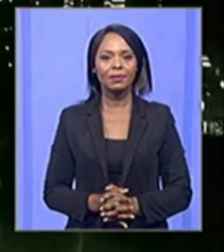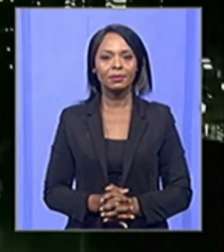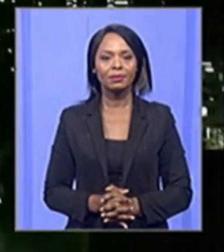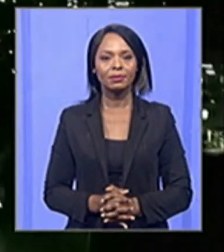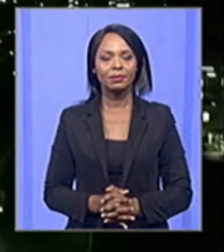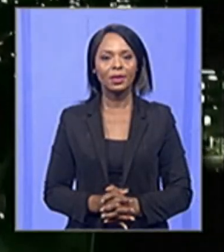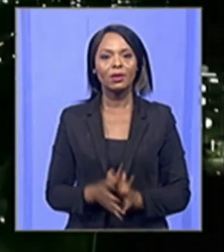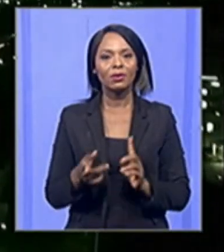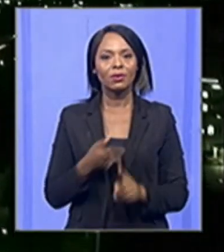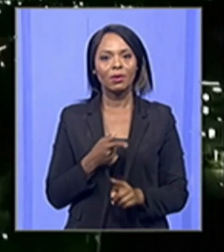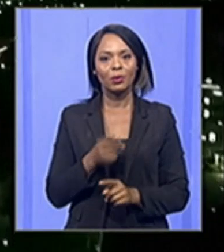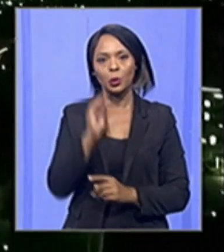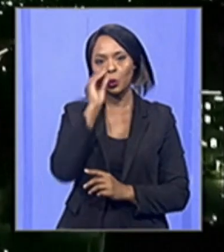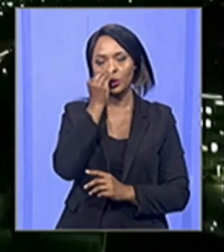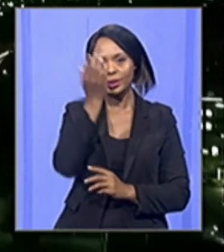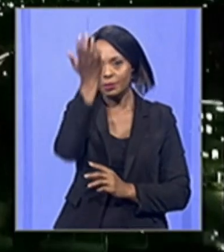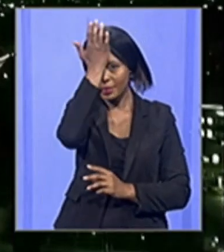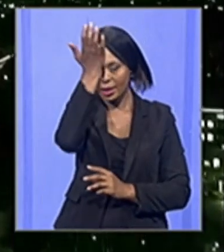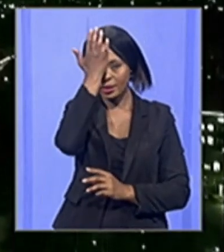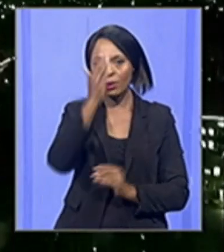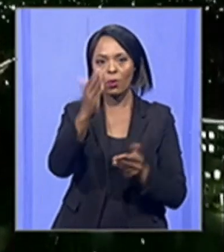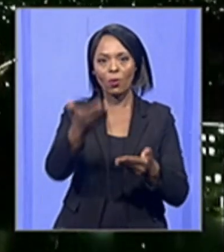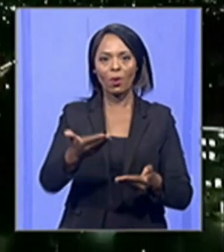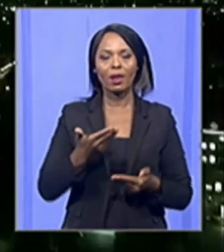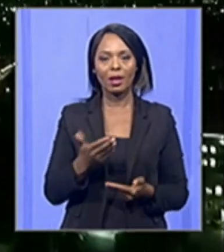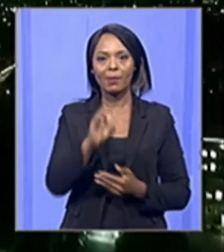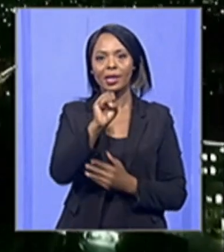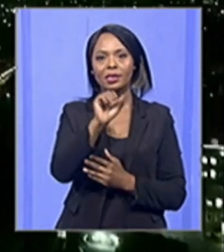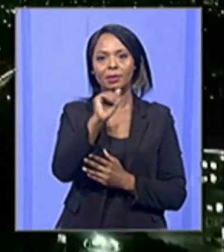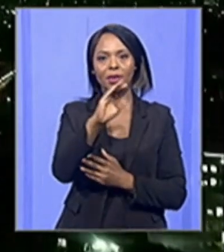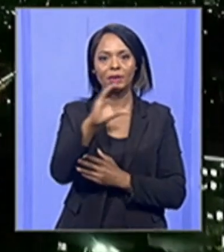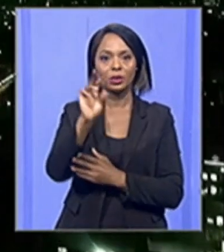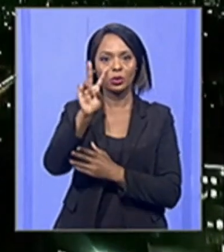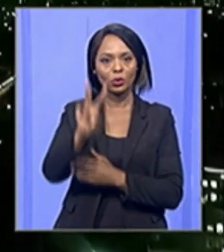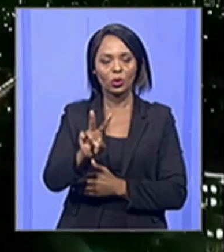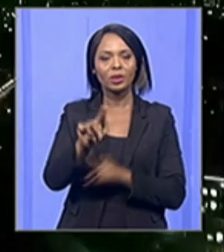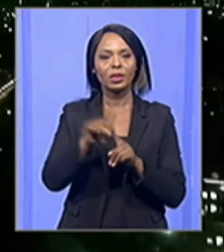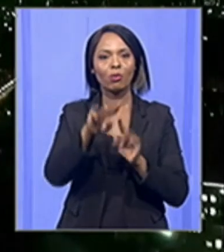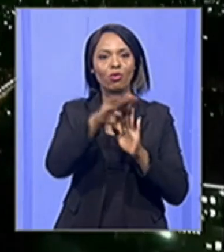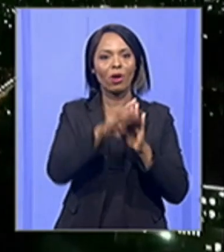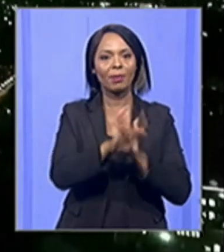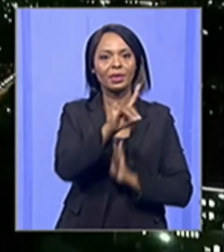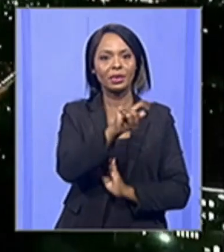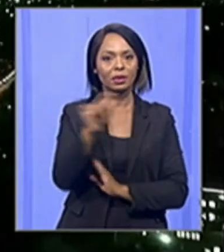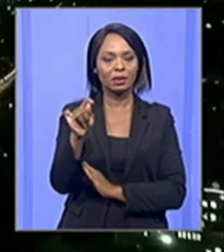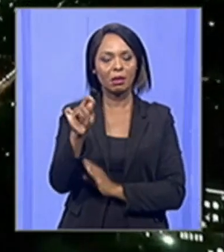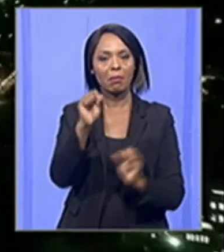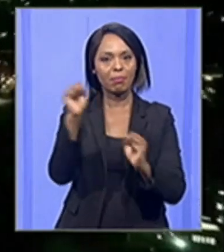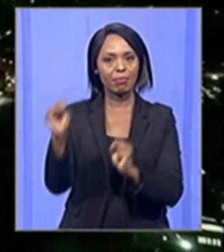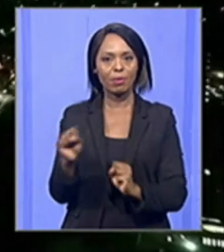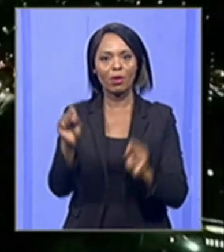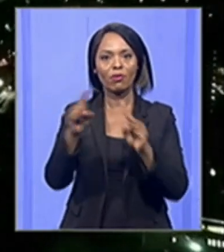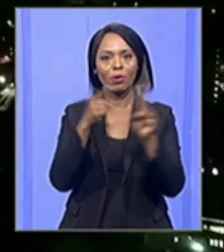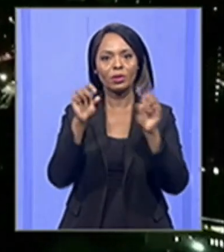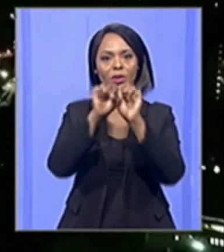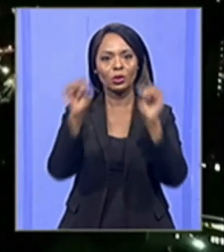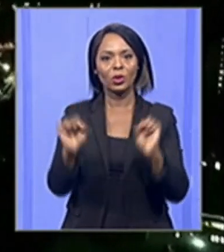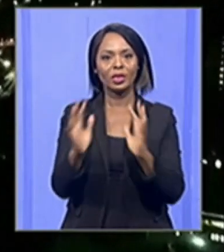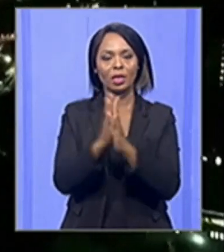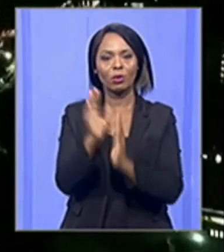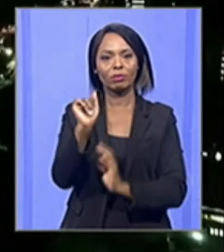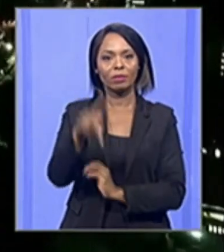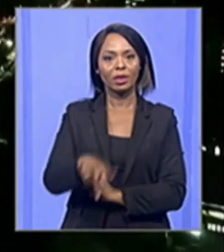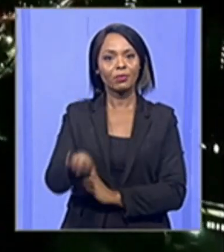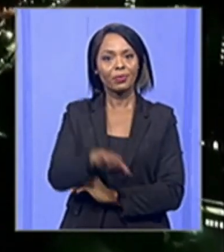Re le ba sehlopha sa ditaba tša Sepedi re a le amogela go SABC 2 le DTT re tla go lena thui go tšwa Studio 10 Auckland Park ka